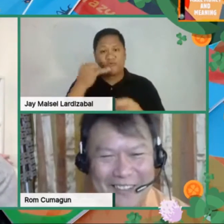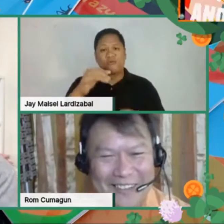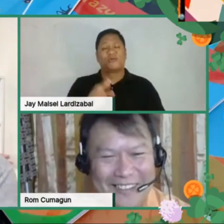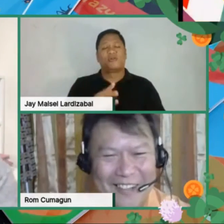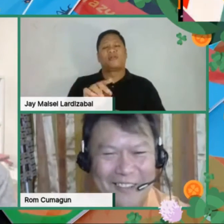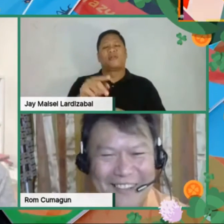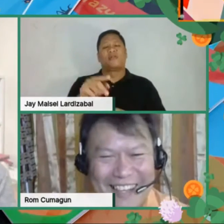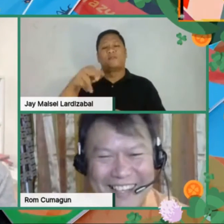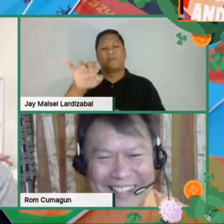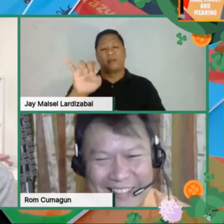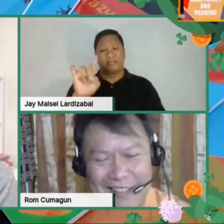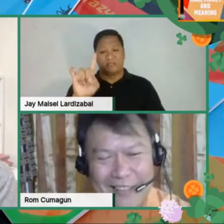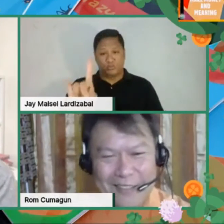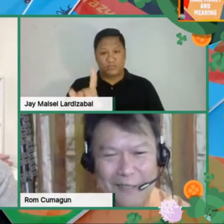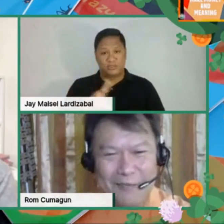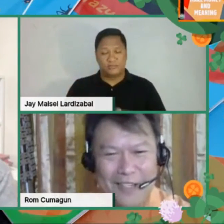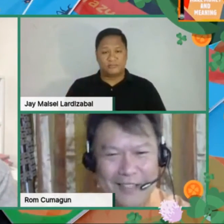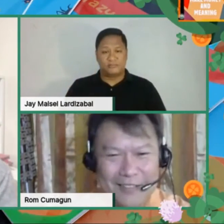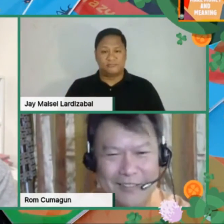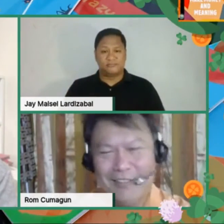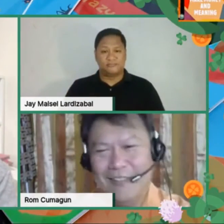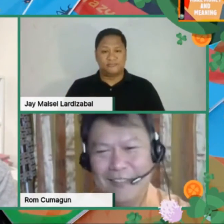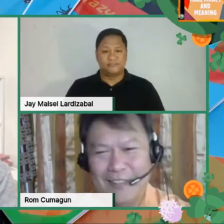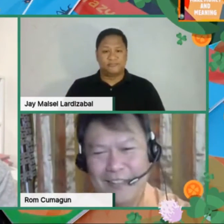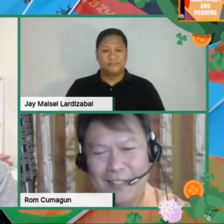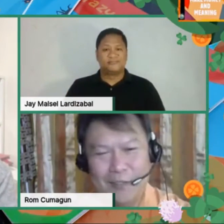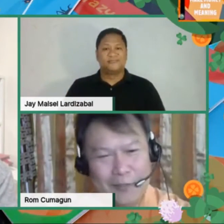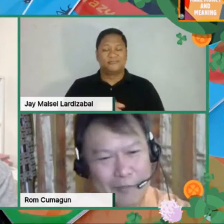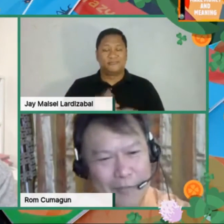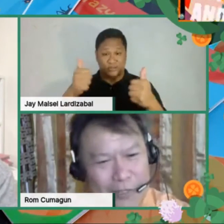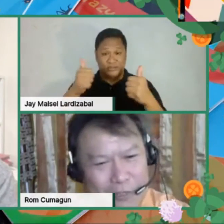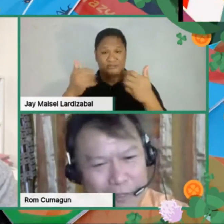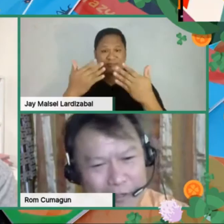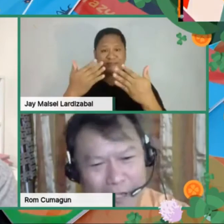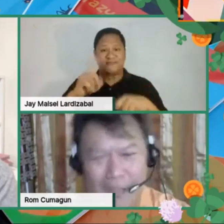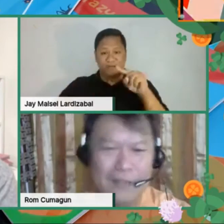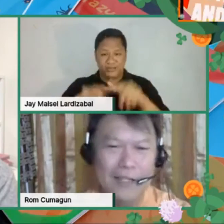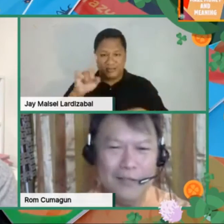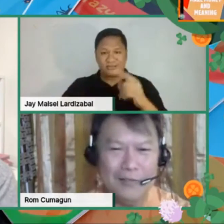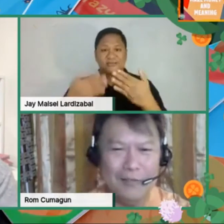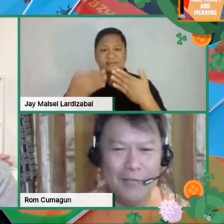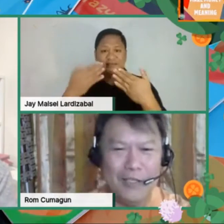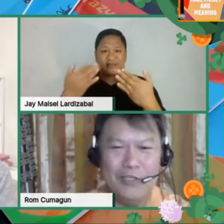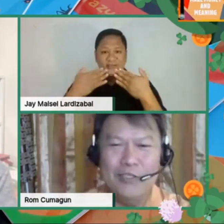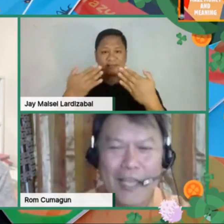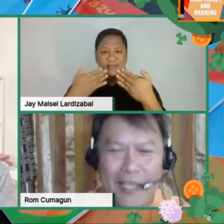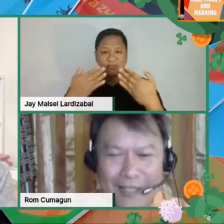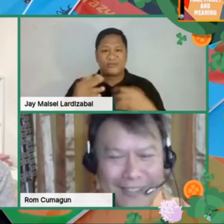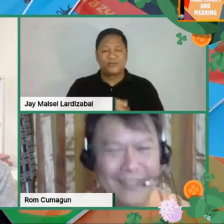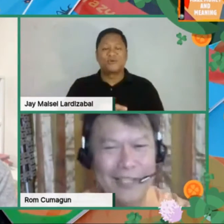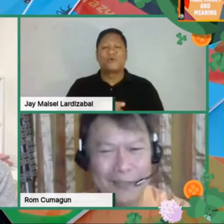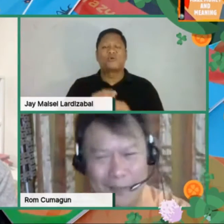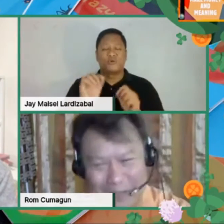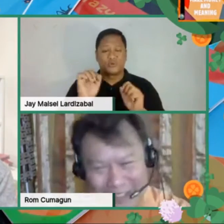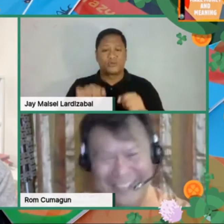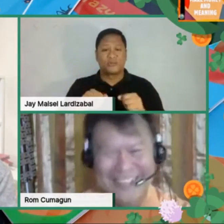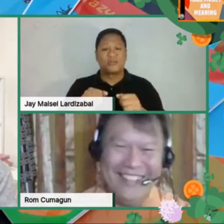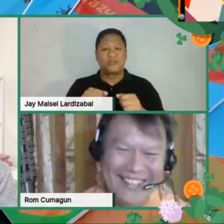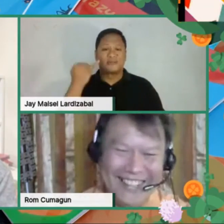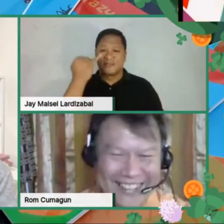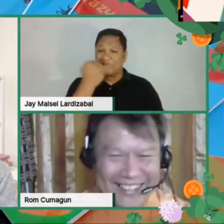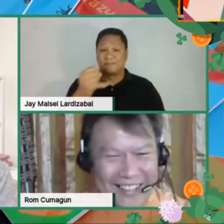Thank Yon. you. All right. So, friends, thank you so much, Cora. Thank you so much, Jay. Thank